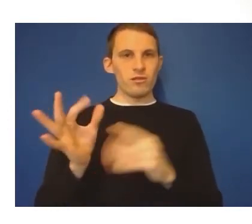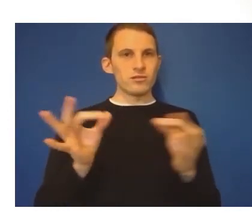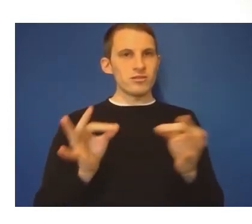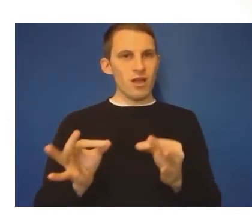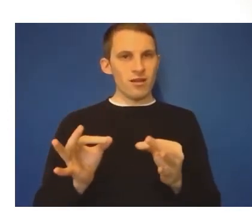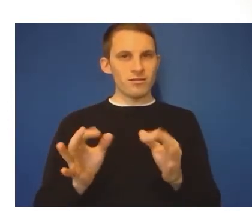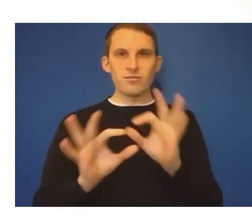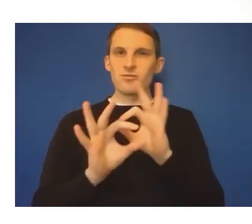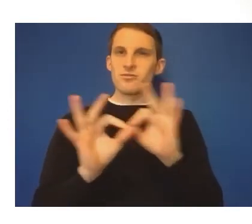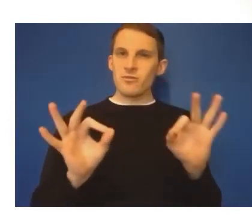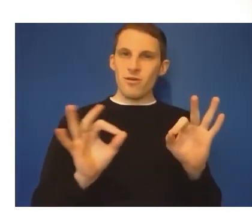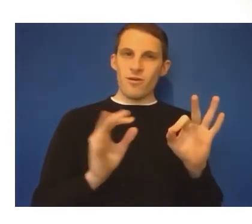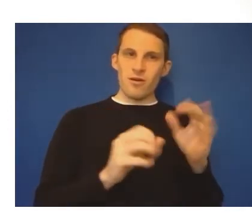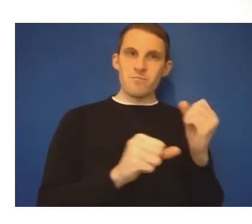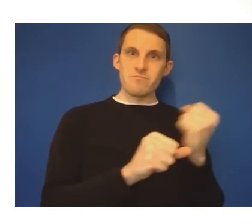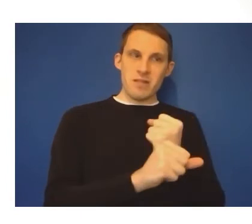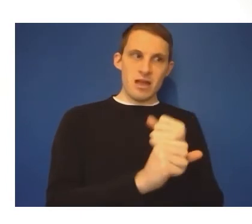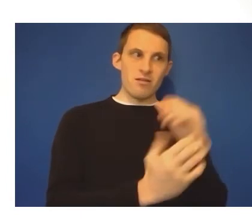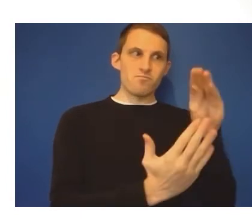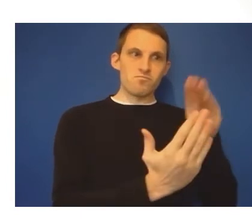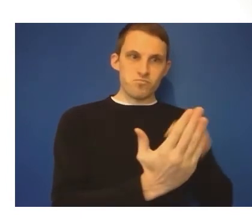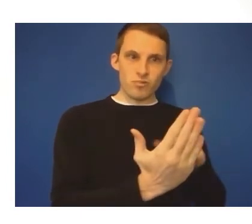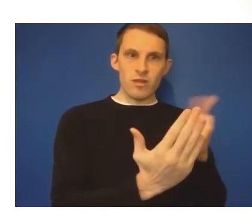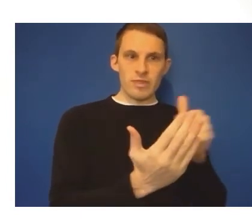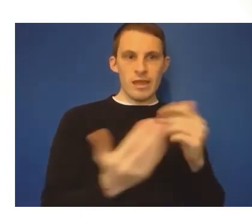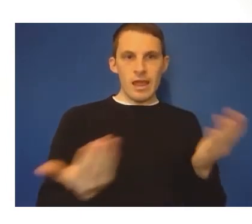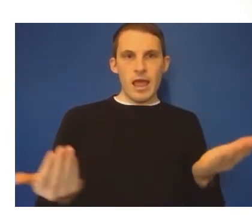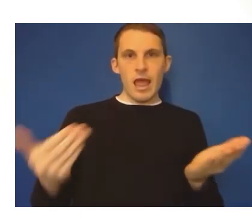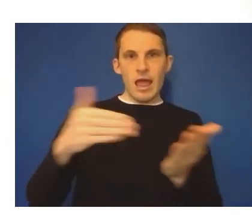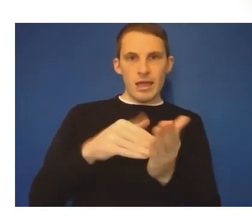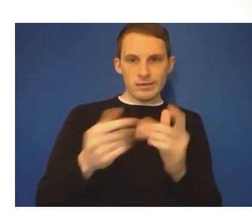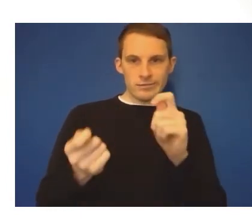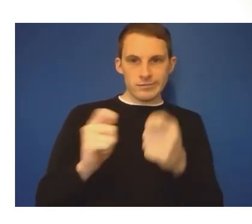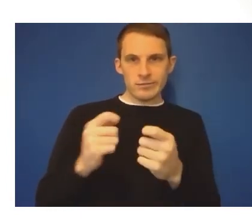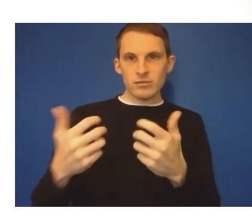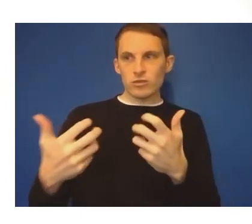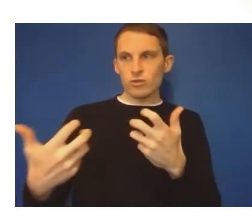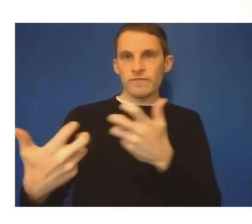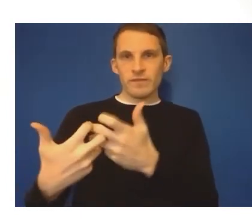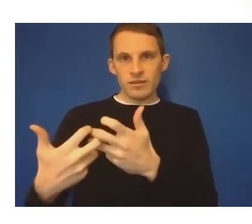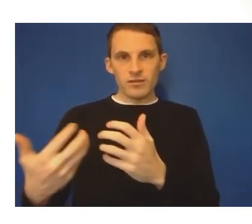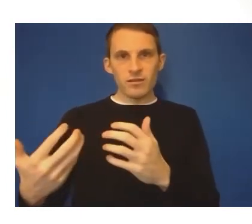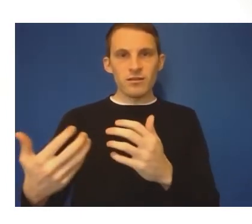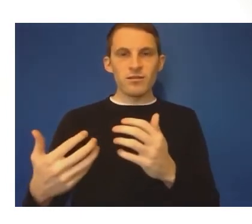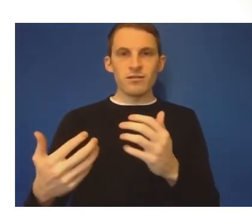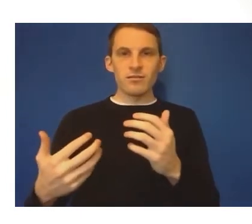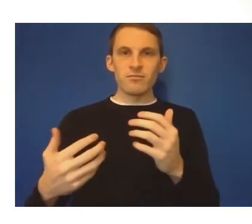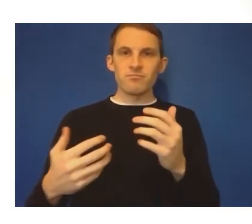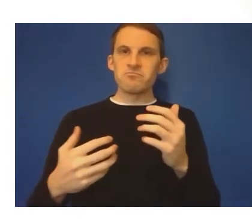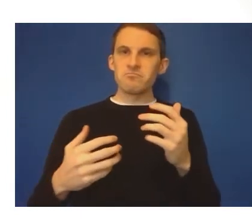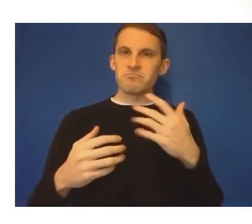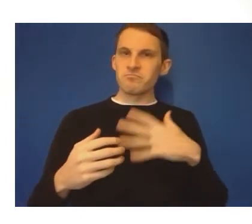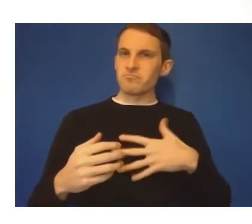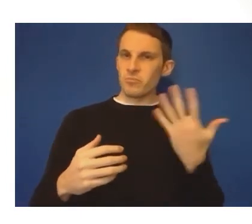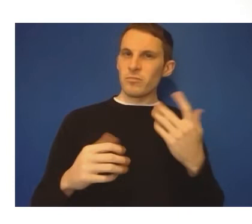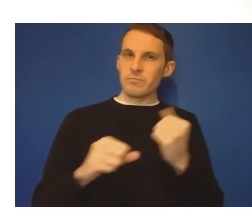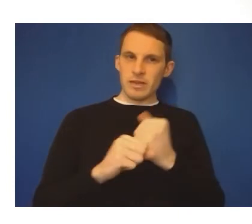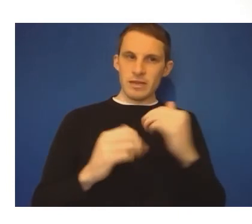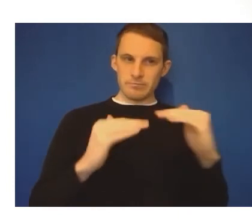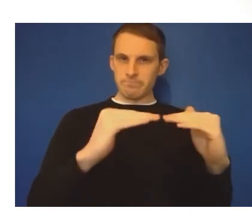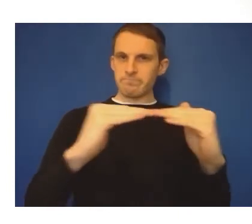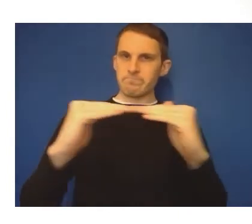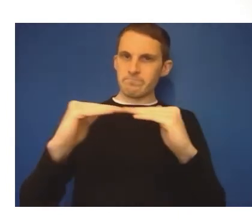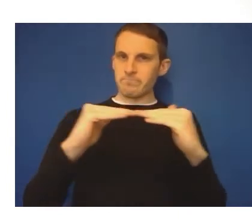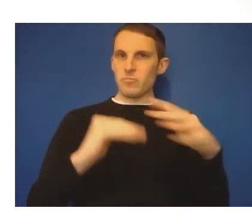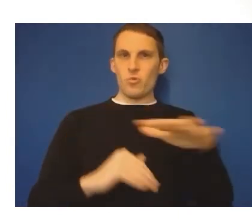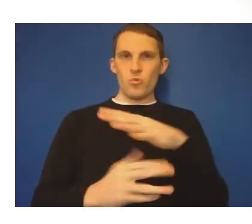of considerations being something that needs to be an add-on or a separate stream to standard practice. And so